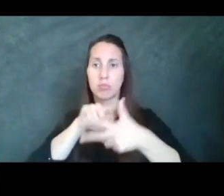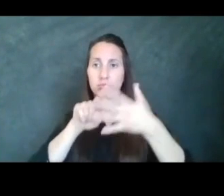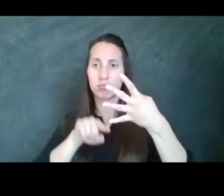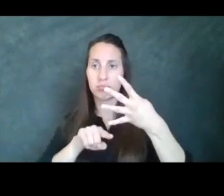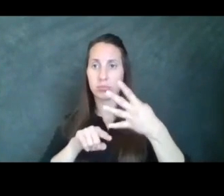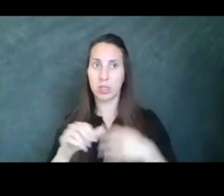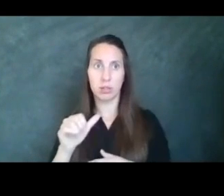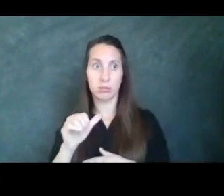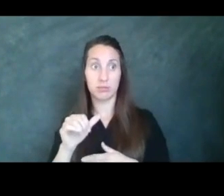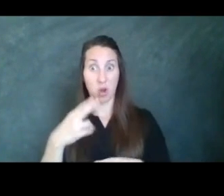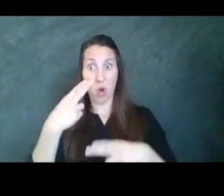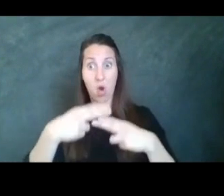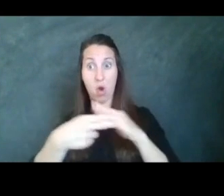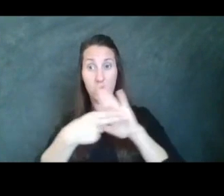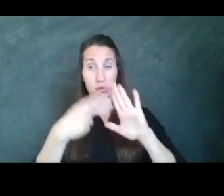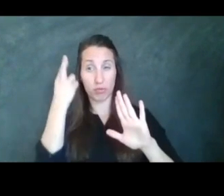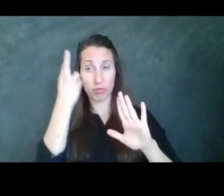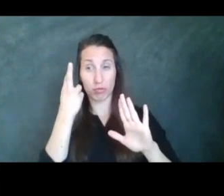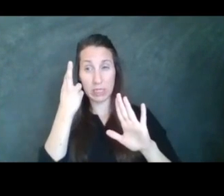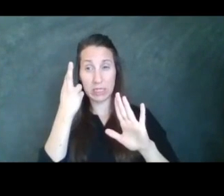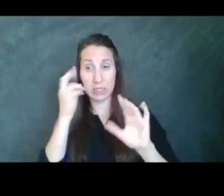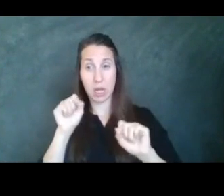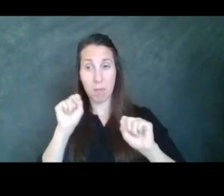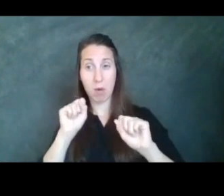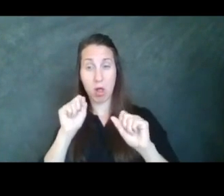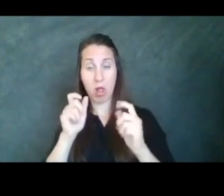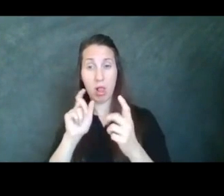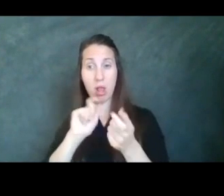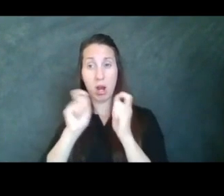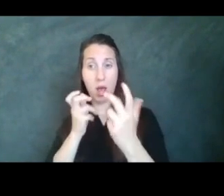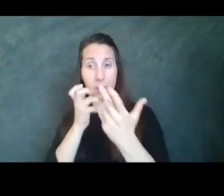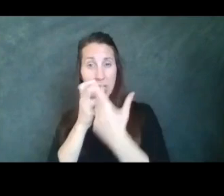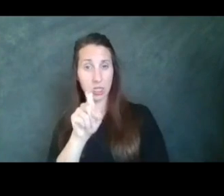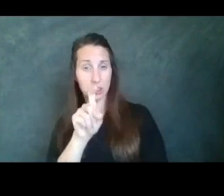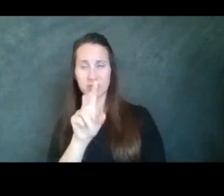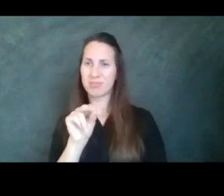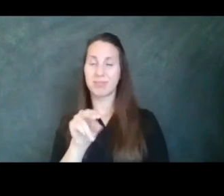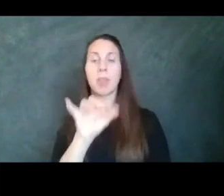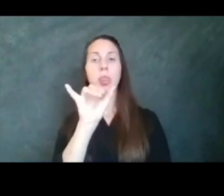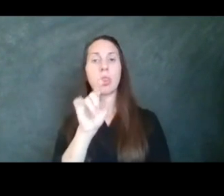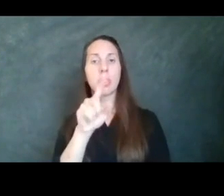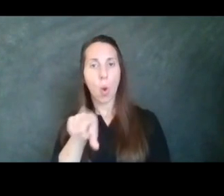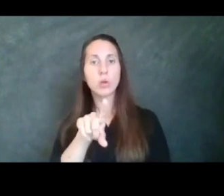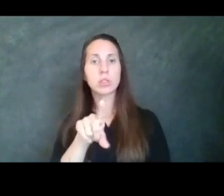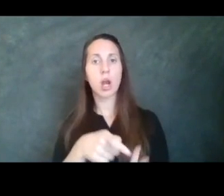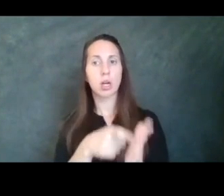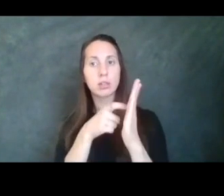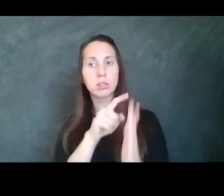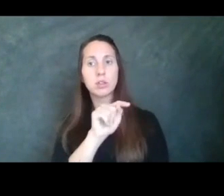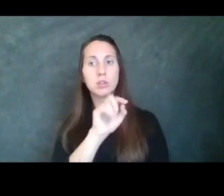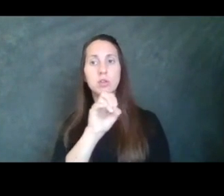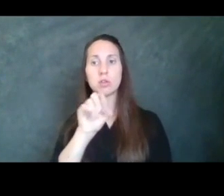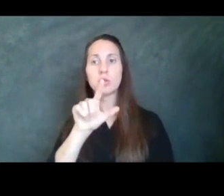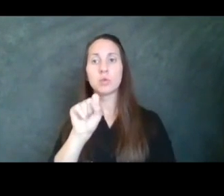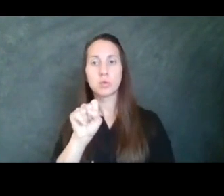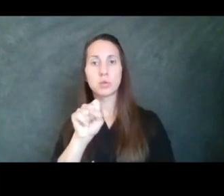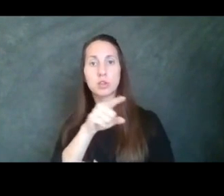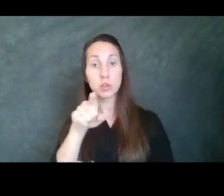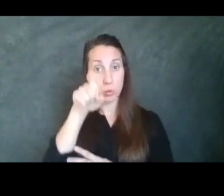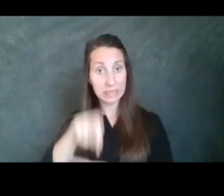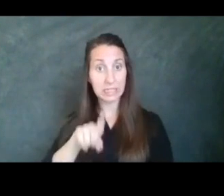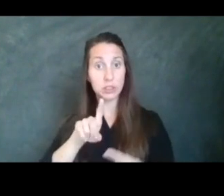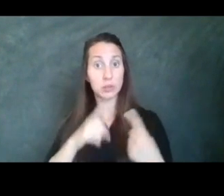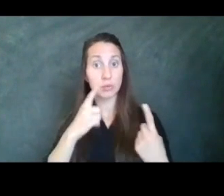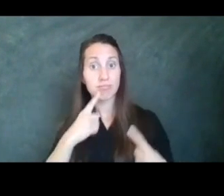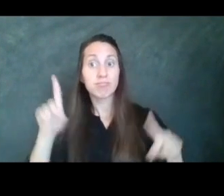reasonable accommodation. These are tools to allow you to effectively and meaningfully do your job.